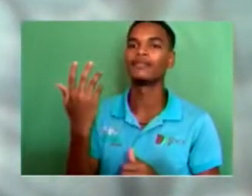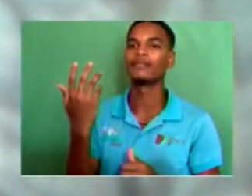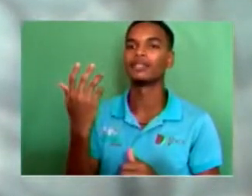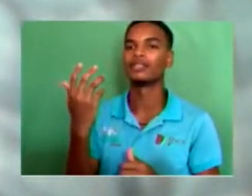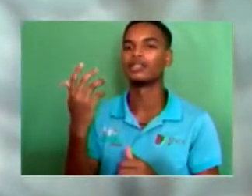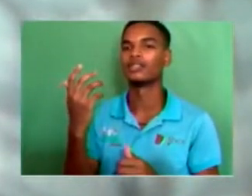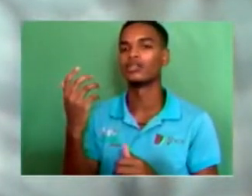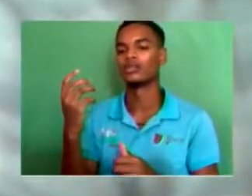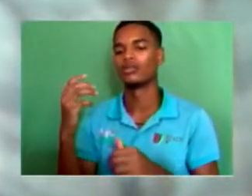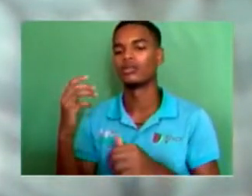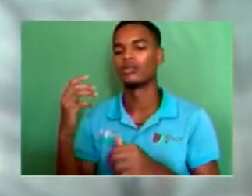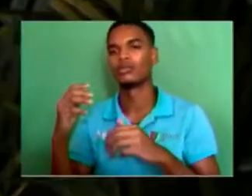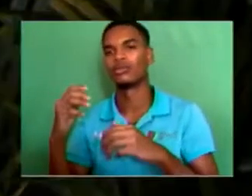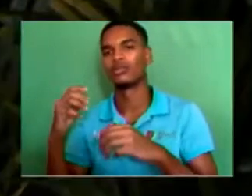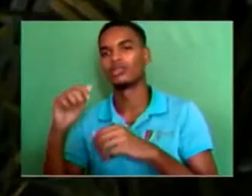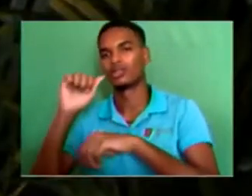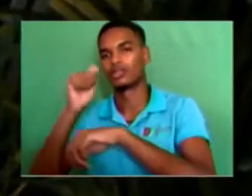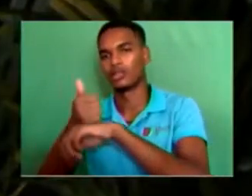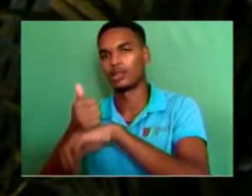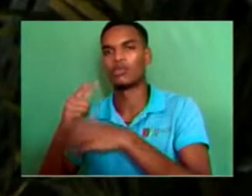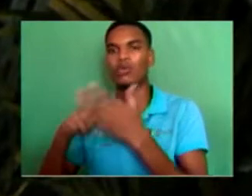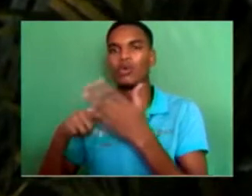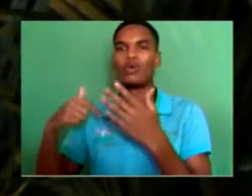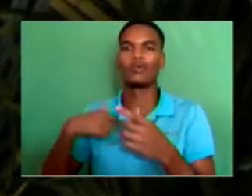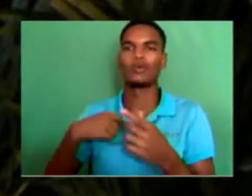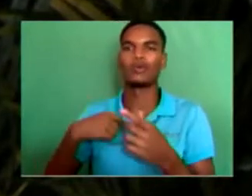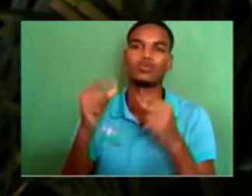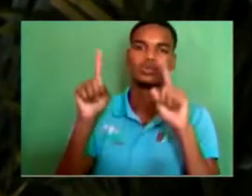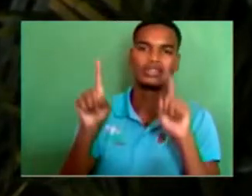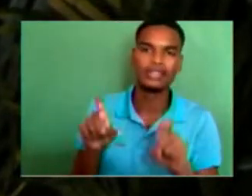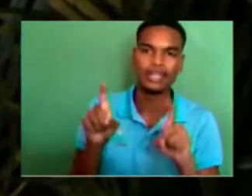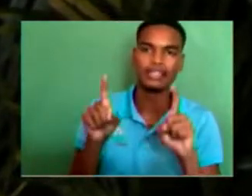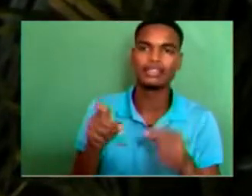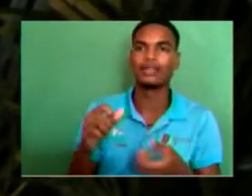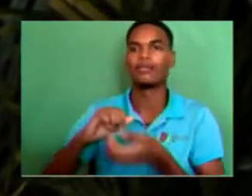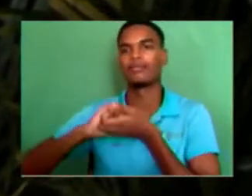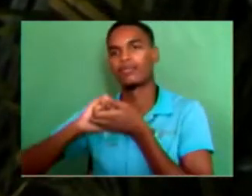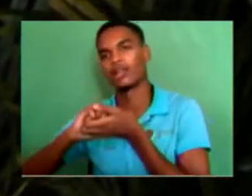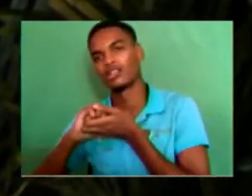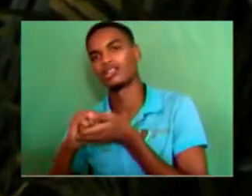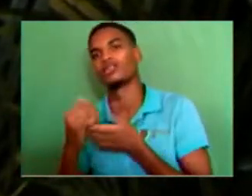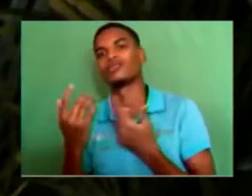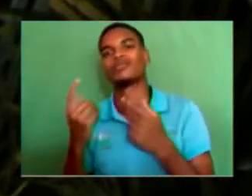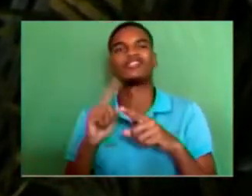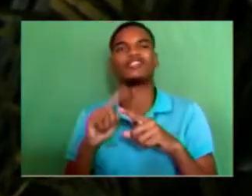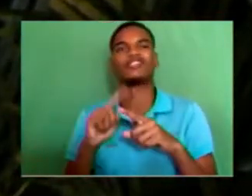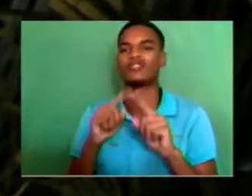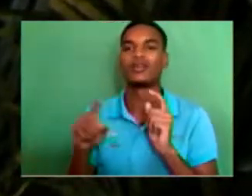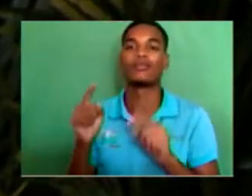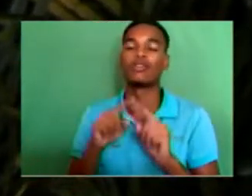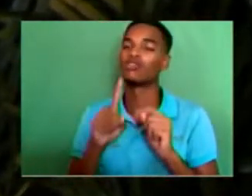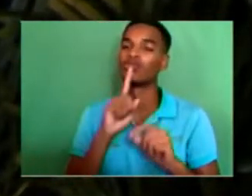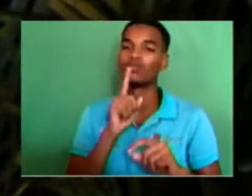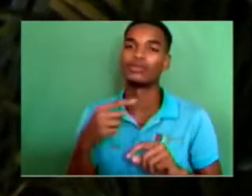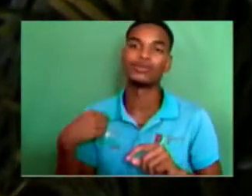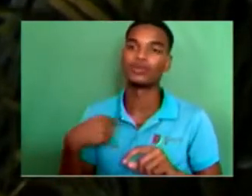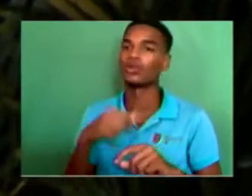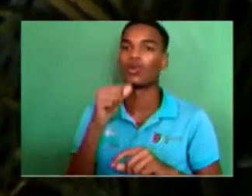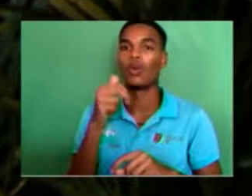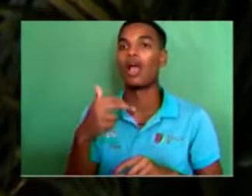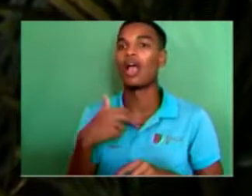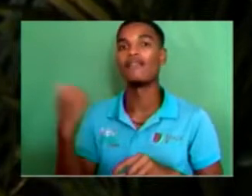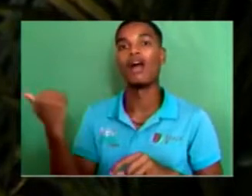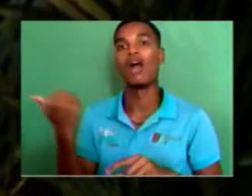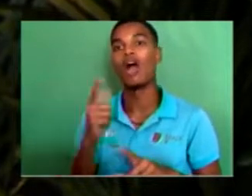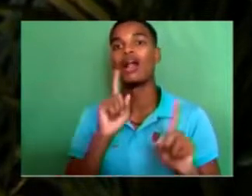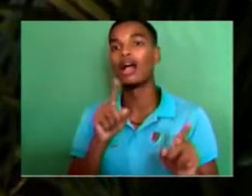are things that we can either do tests with or do partnerships with. But certainly, we don't have all the answers in the